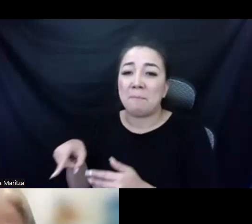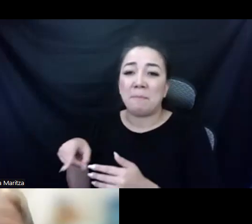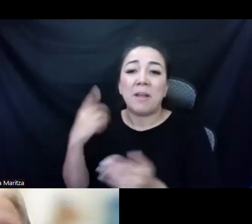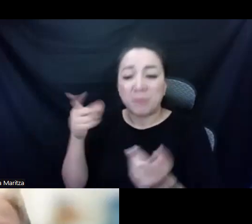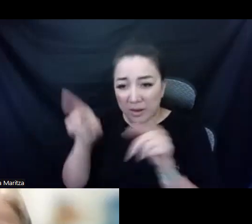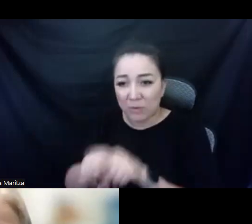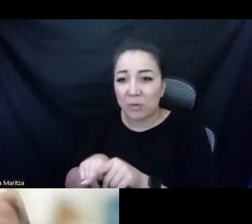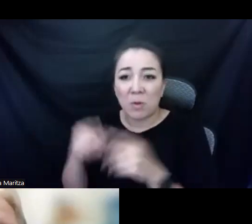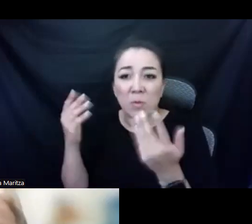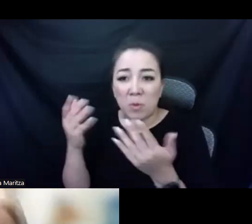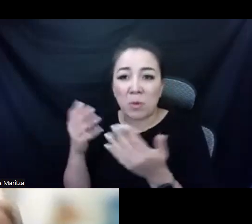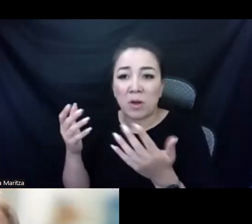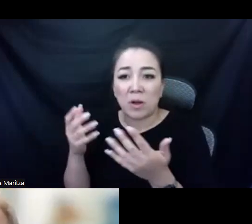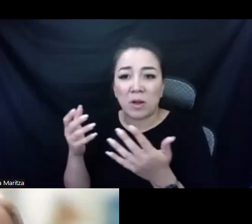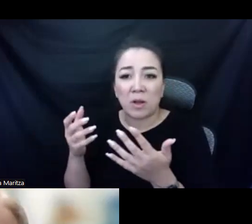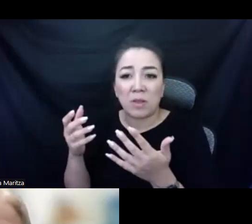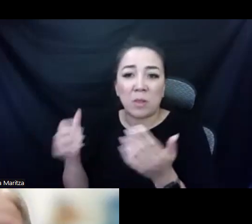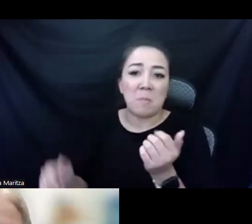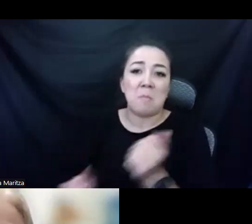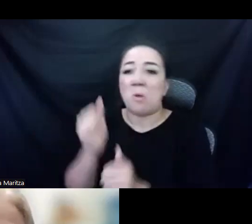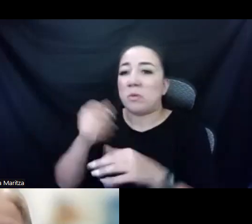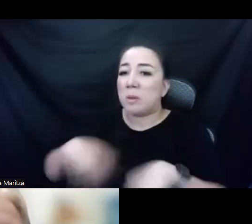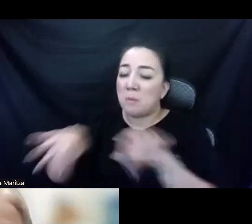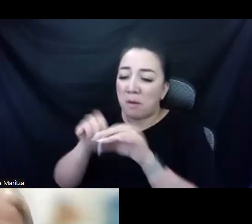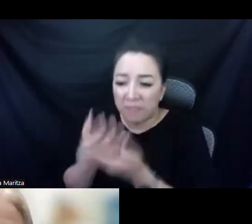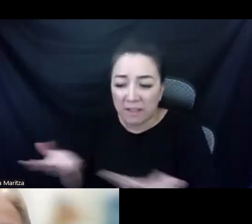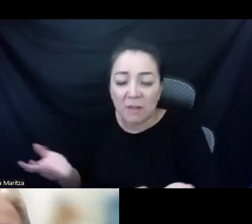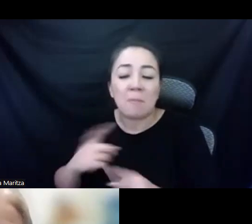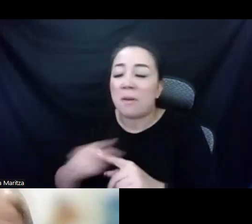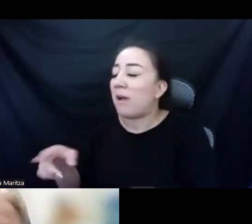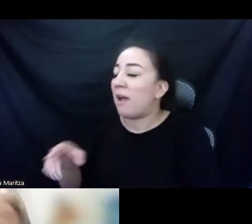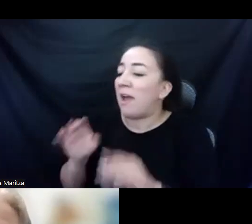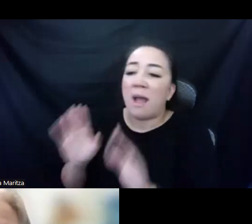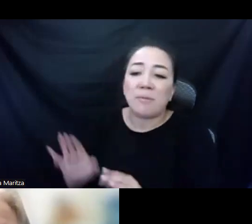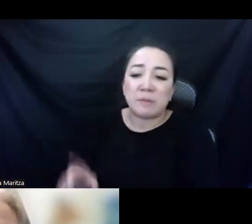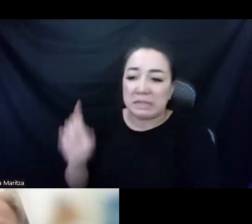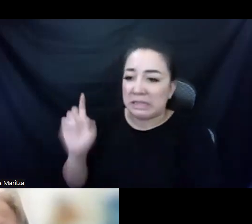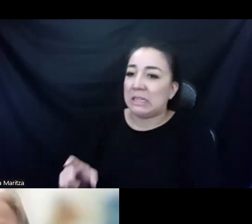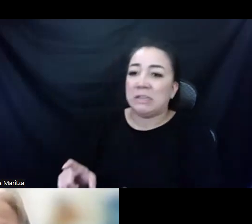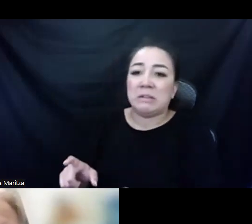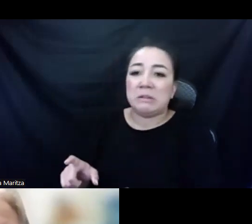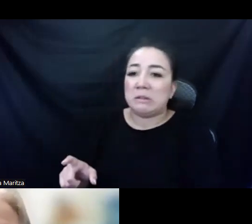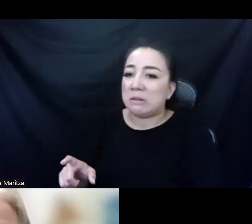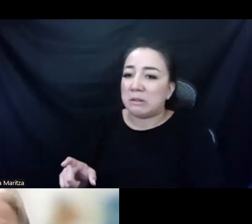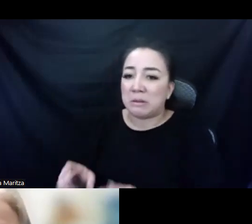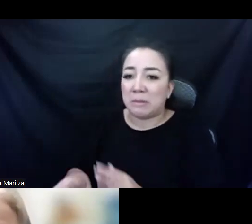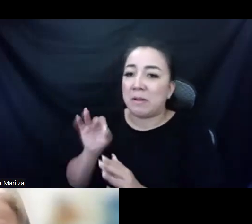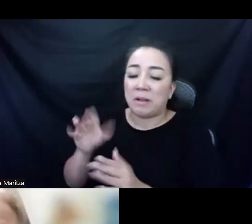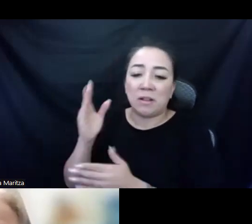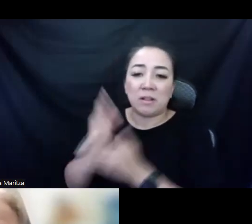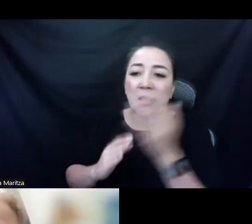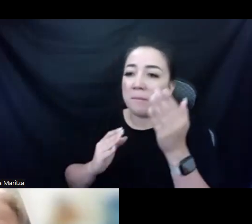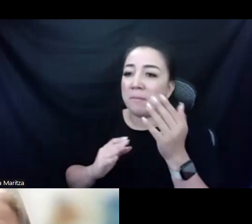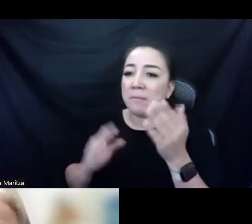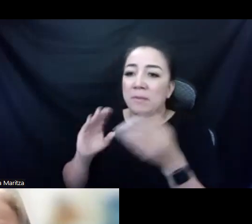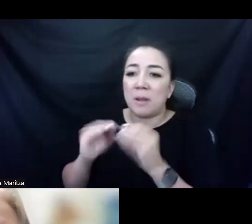on what the most important things, but we absolutely need to land on some